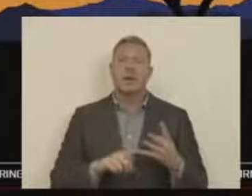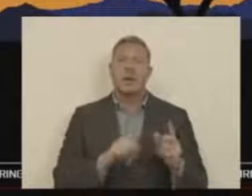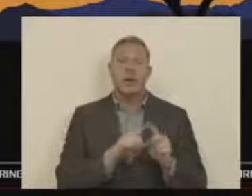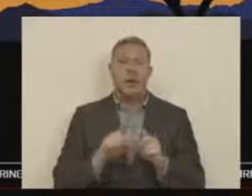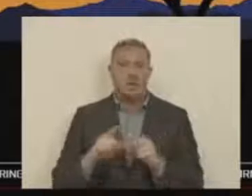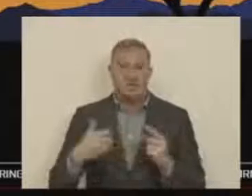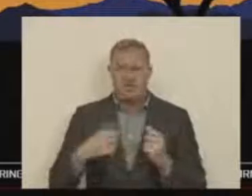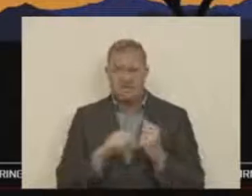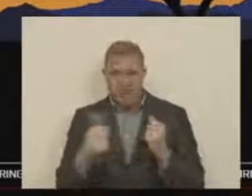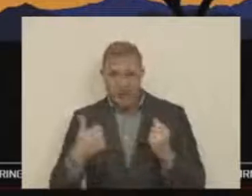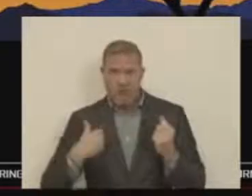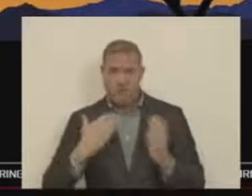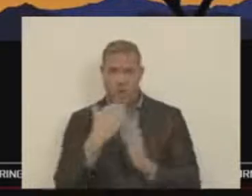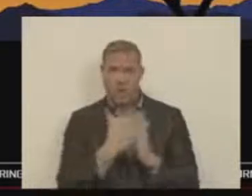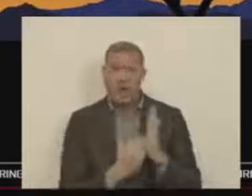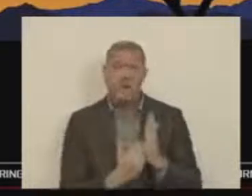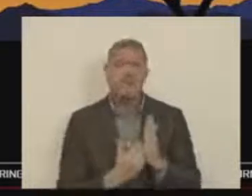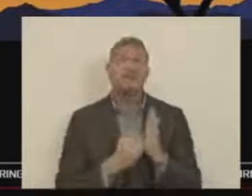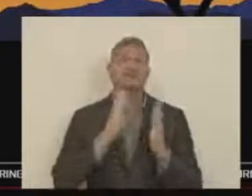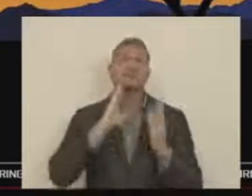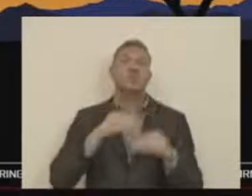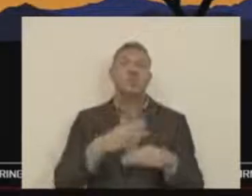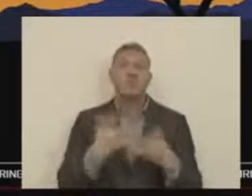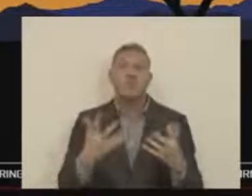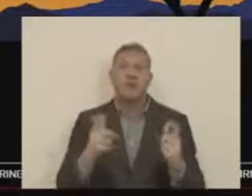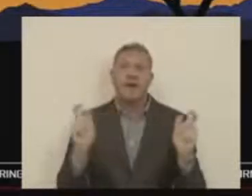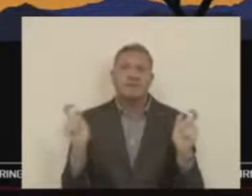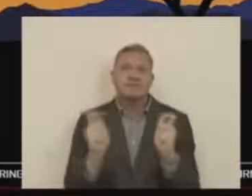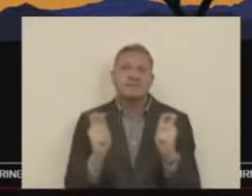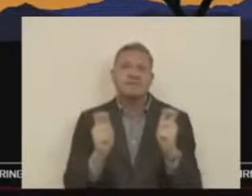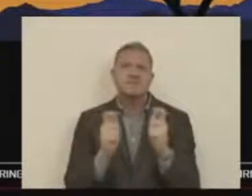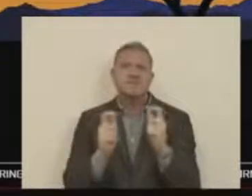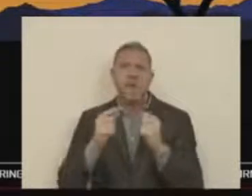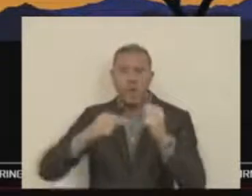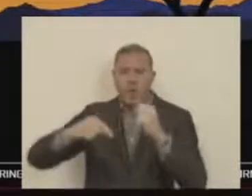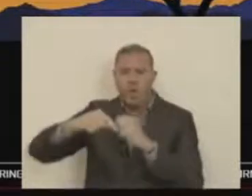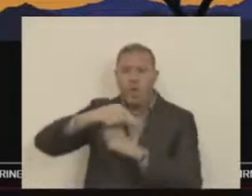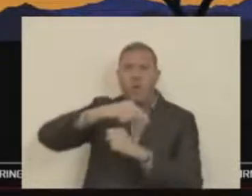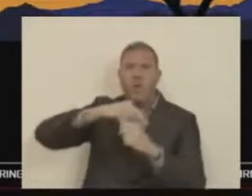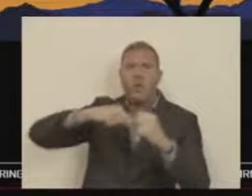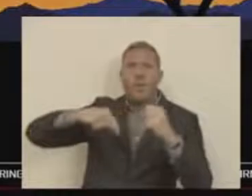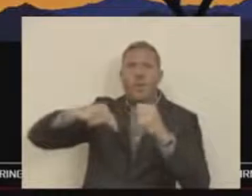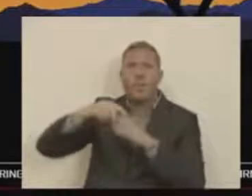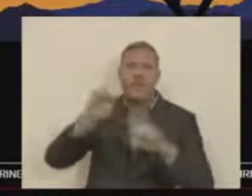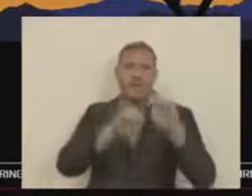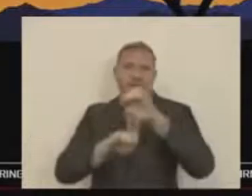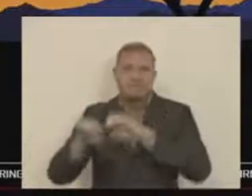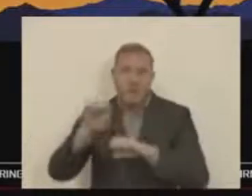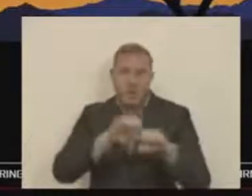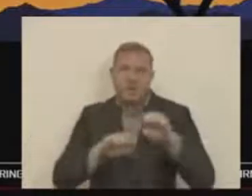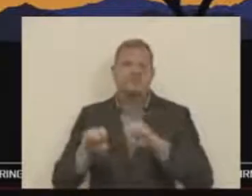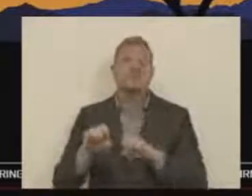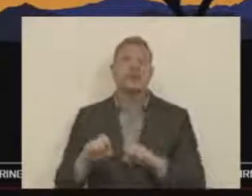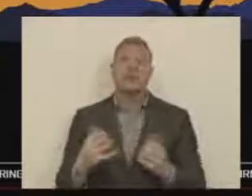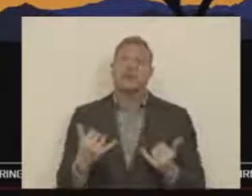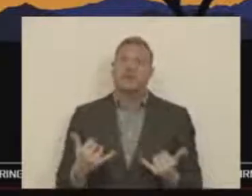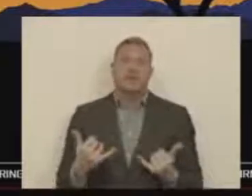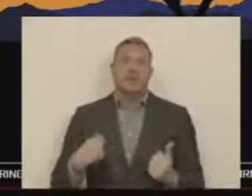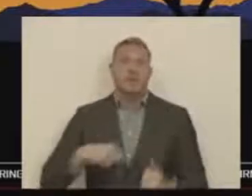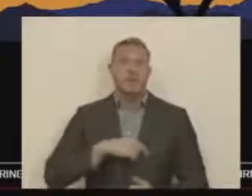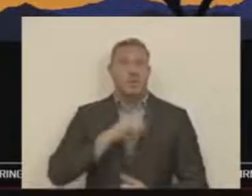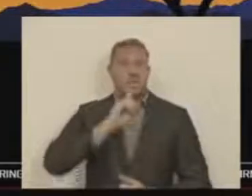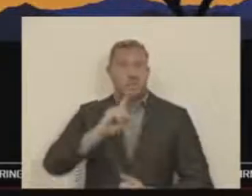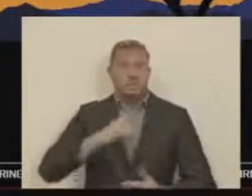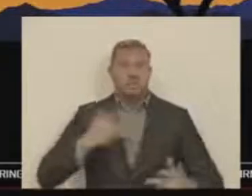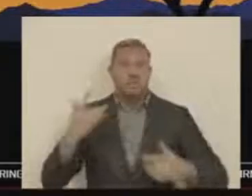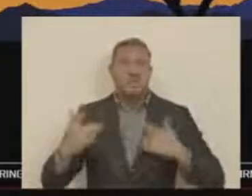provide LEO orbit experimentation, and we are very excited today to be able to provide that